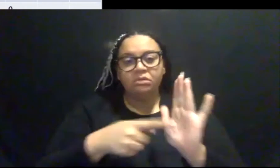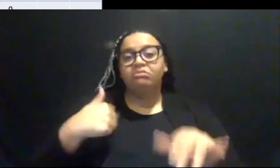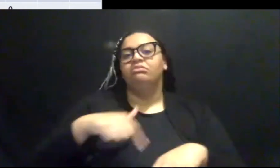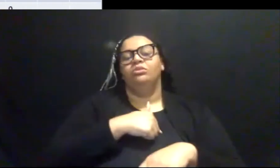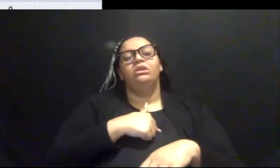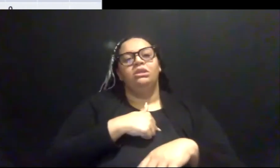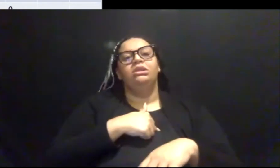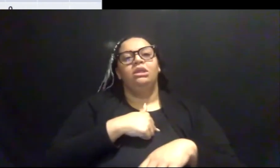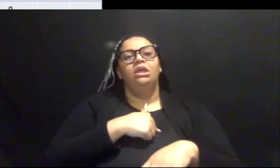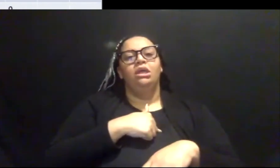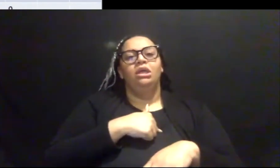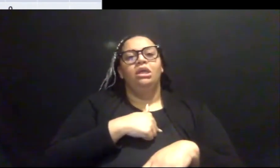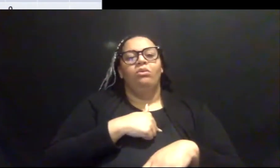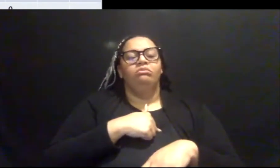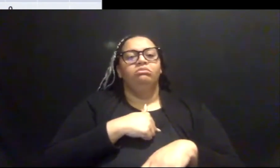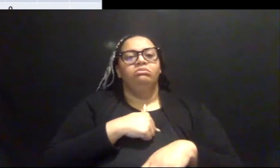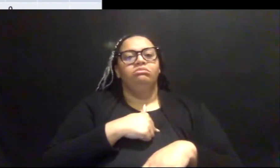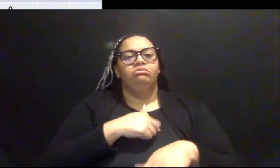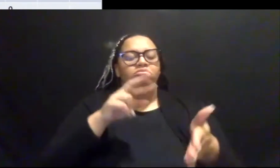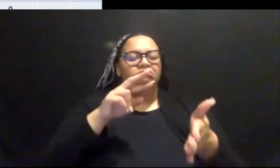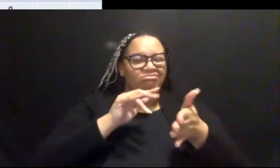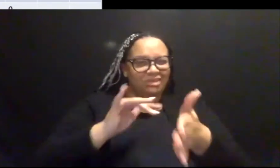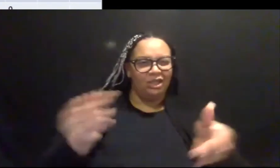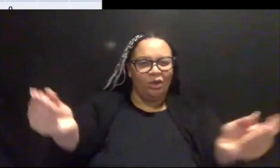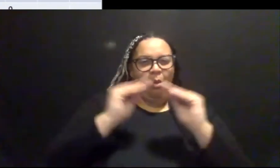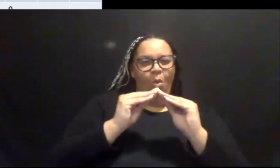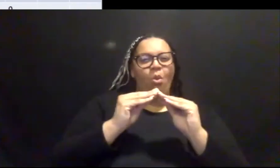genetic distances. And remember, I told you that the genetic